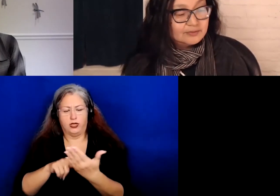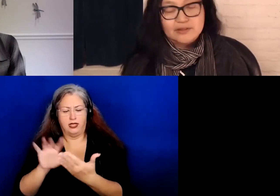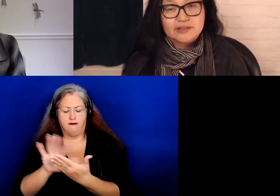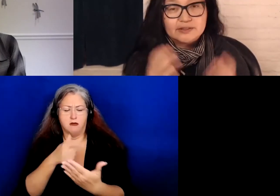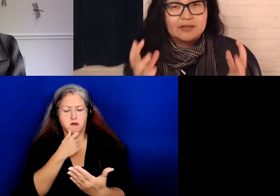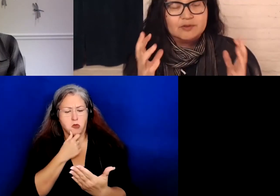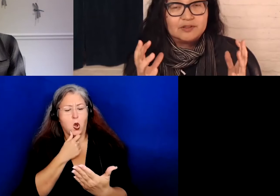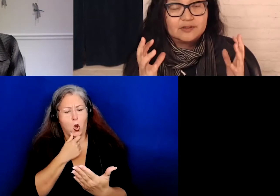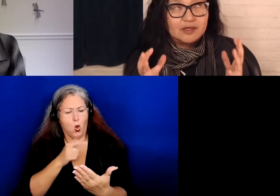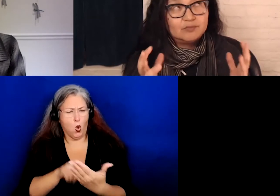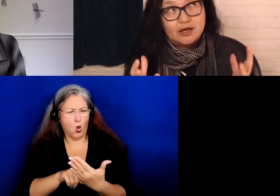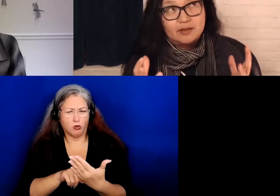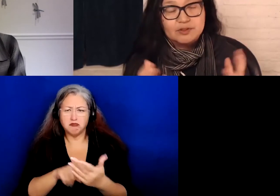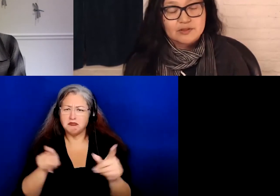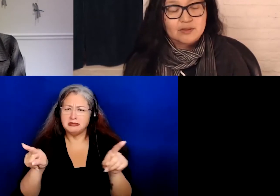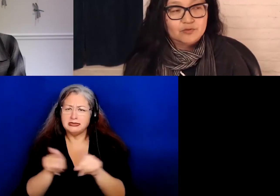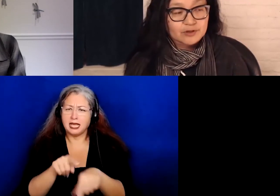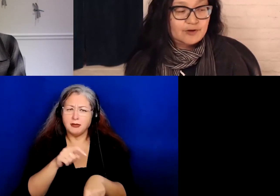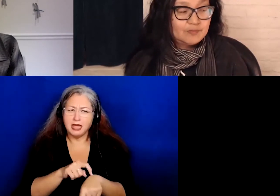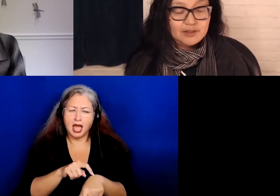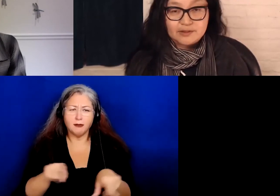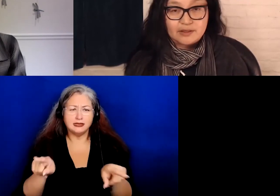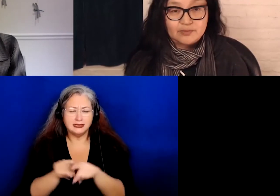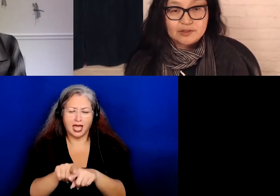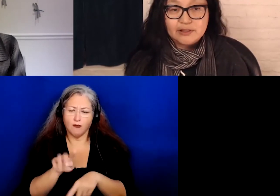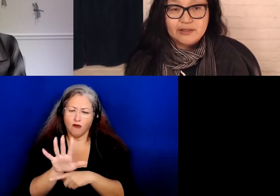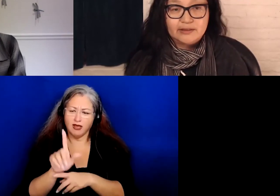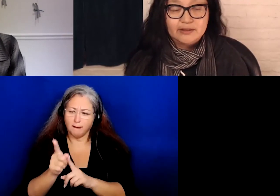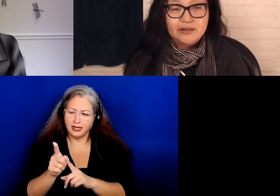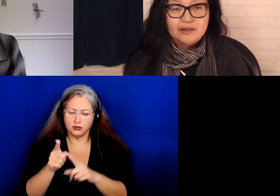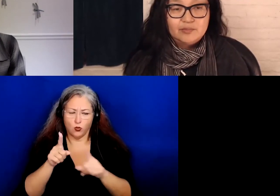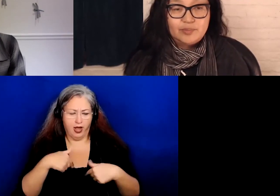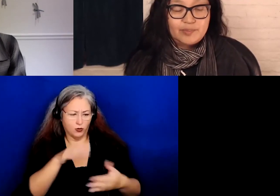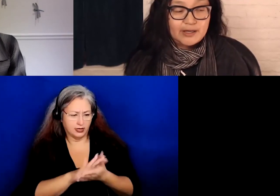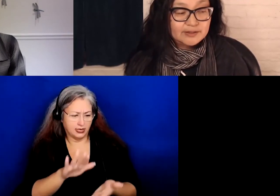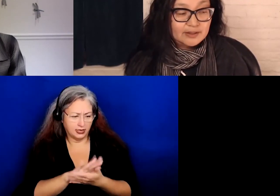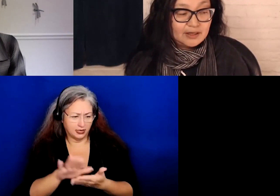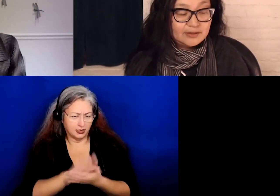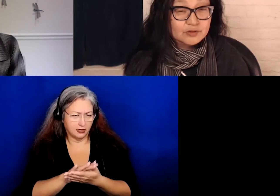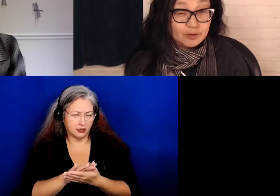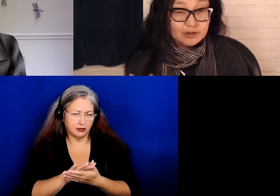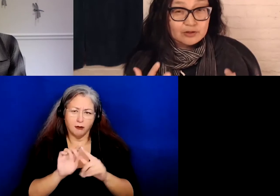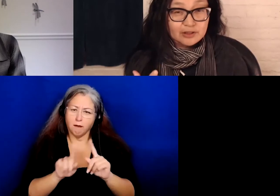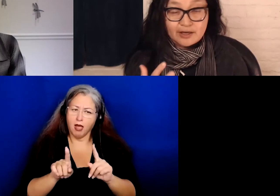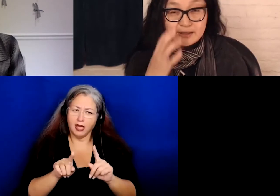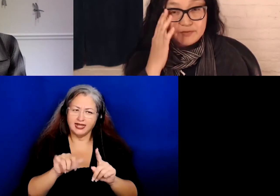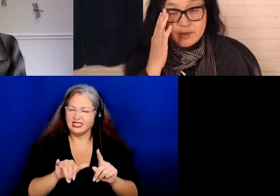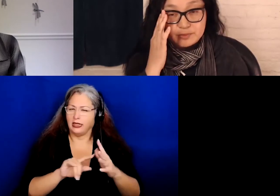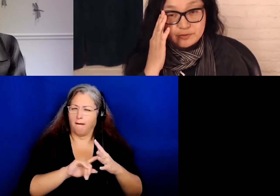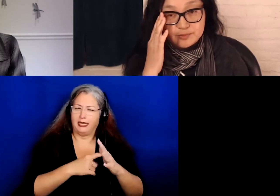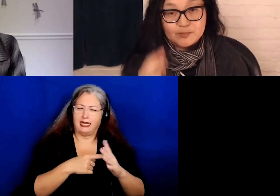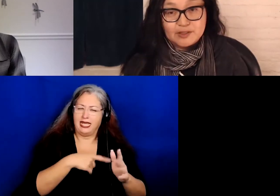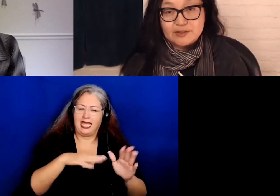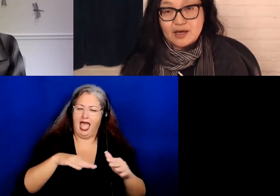oh, it's the same time, it's the same 45 minutes that I was cleaning, but this is very early on. He hadn't even